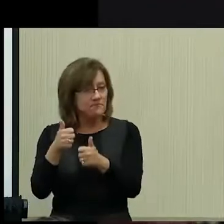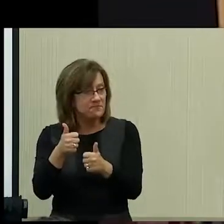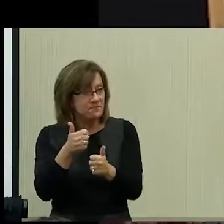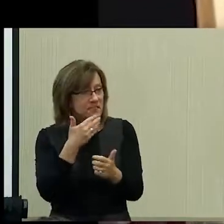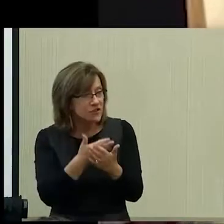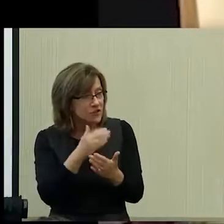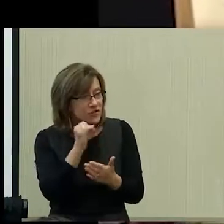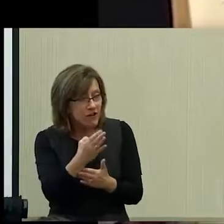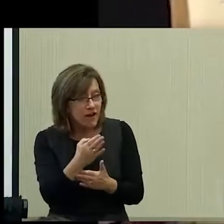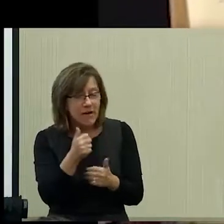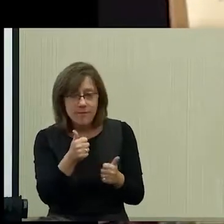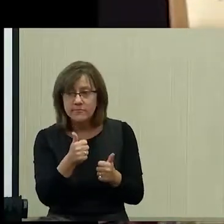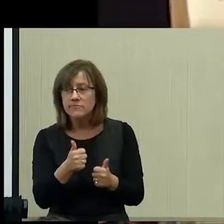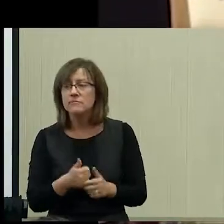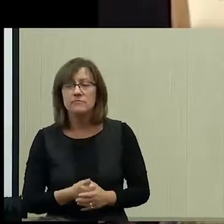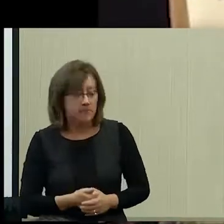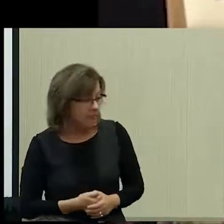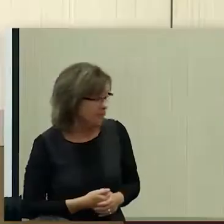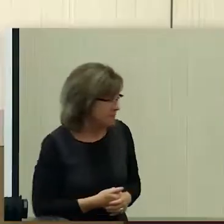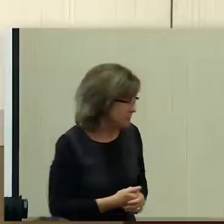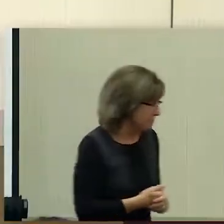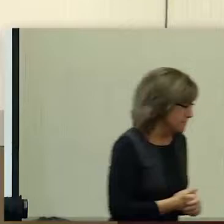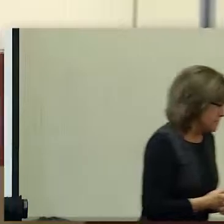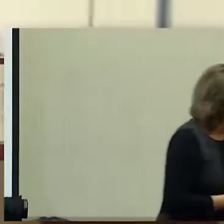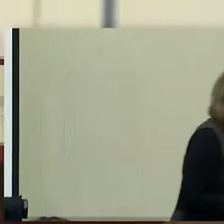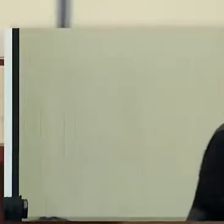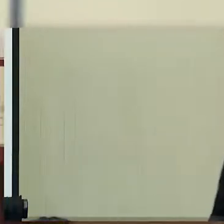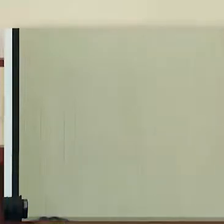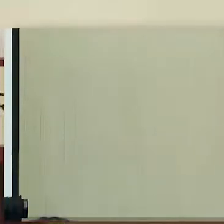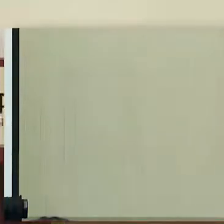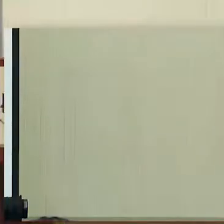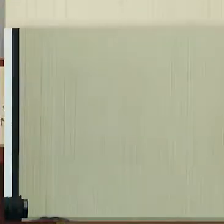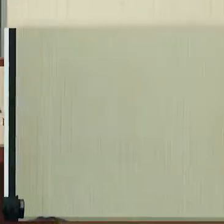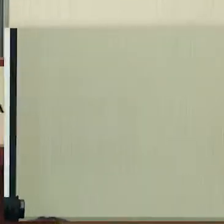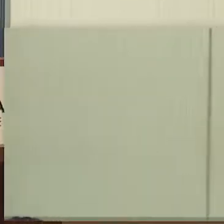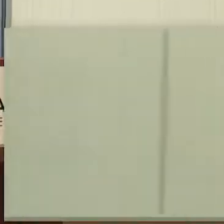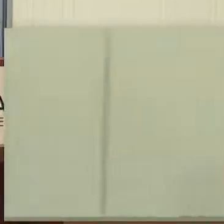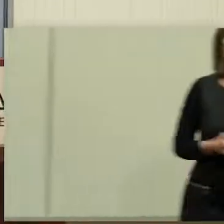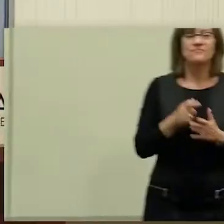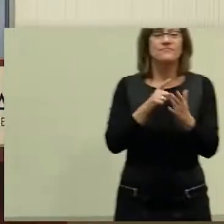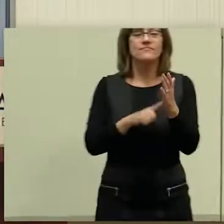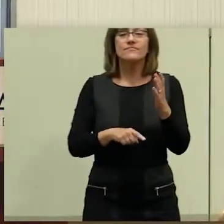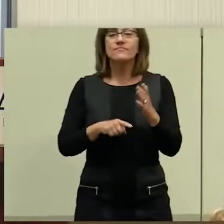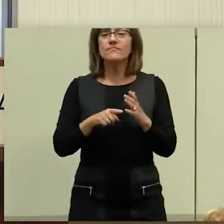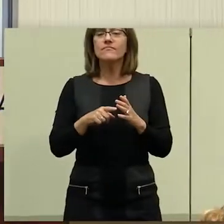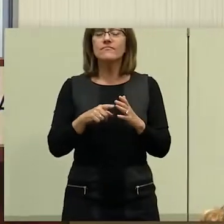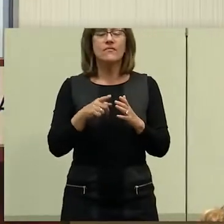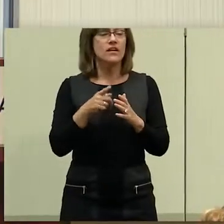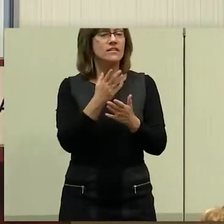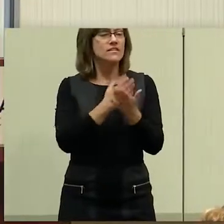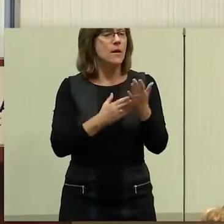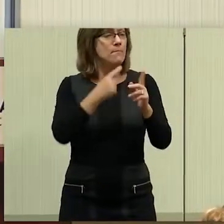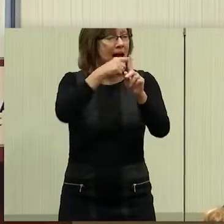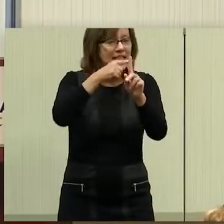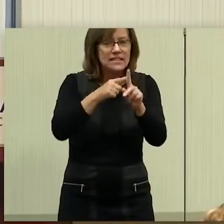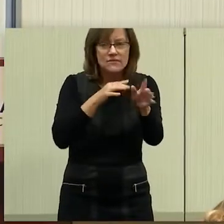Look, thumbs up. Good Okay, job. so what are some things you noticed that she did that were positive, descriptive, as they were doing that